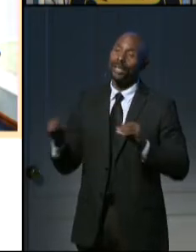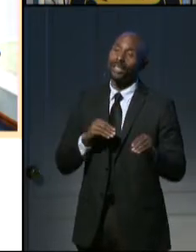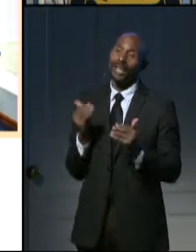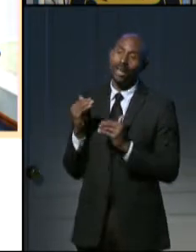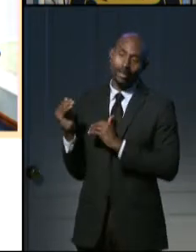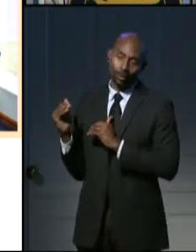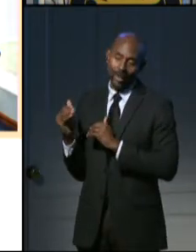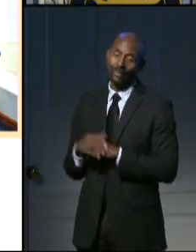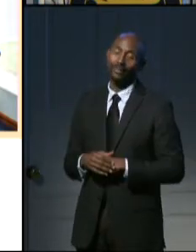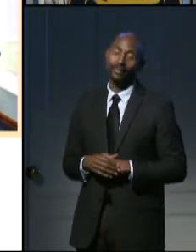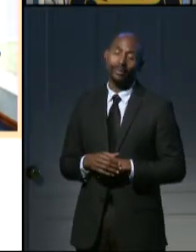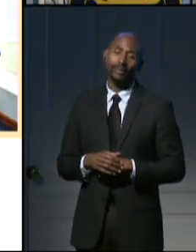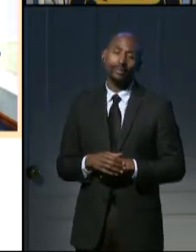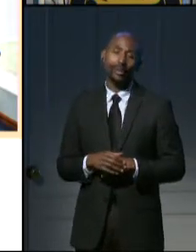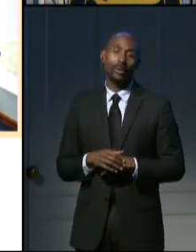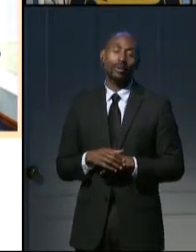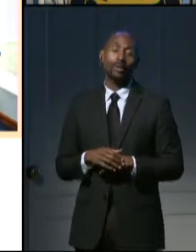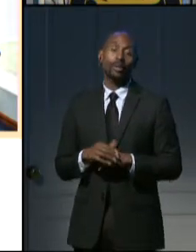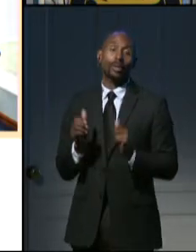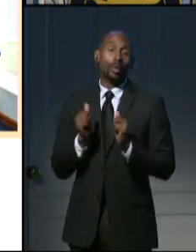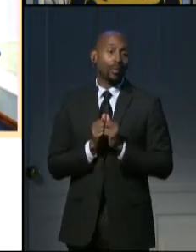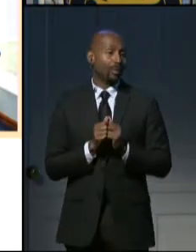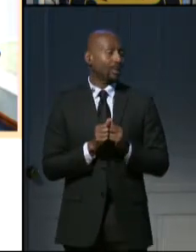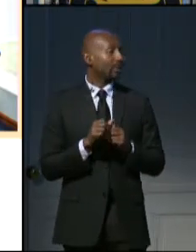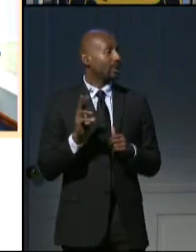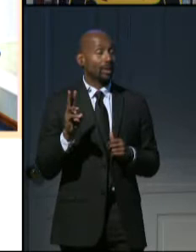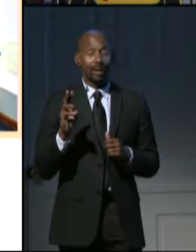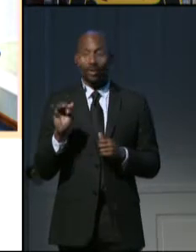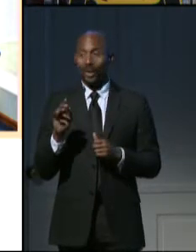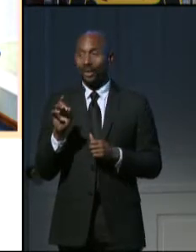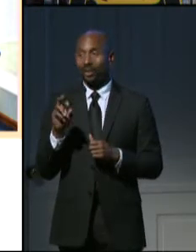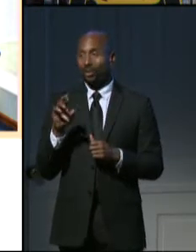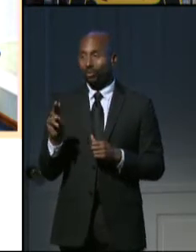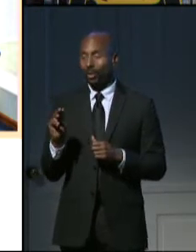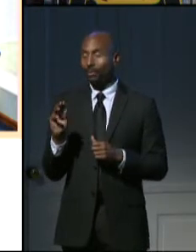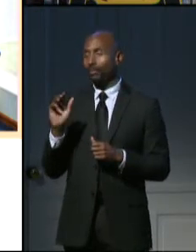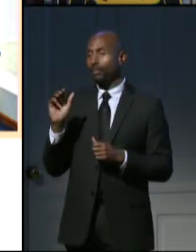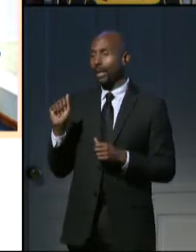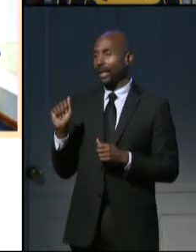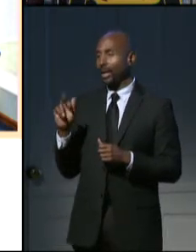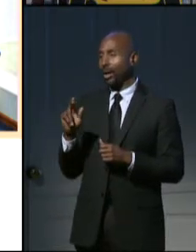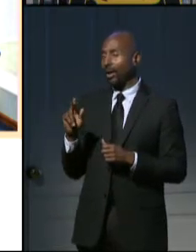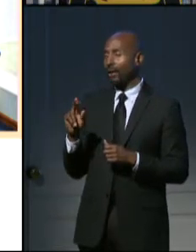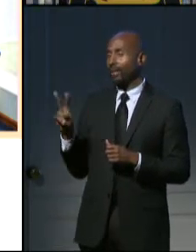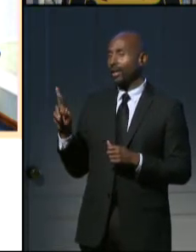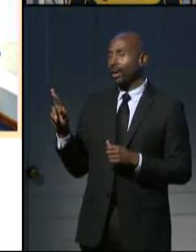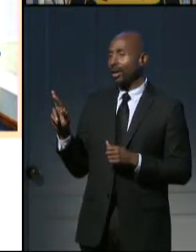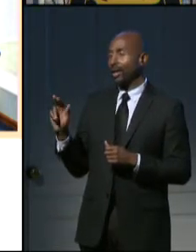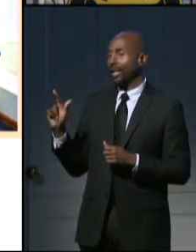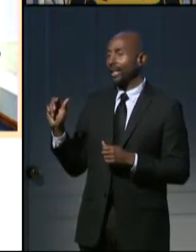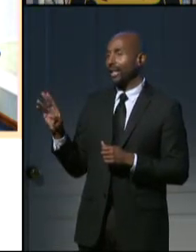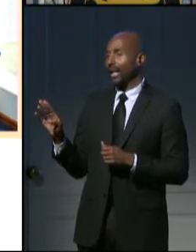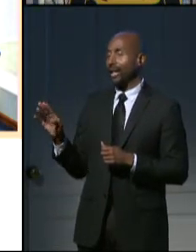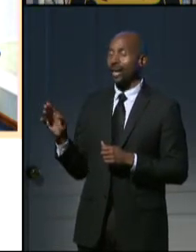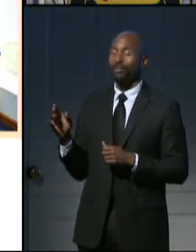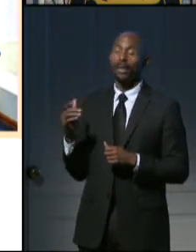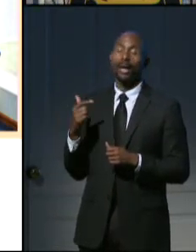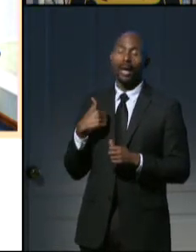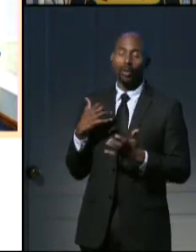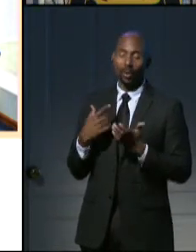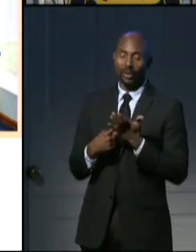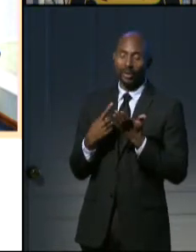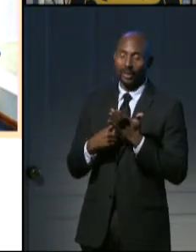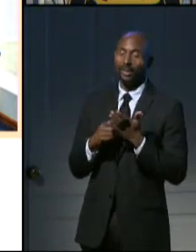Cezara Windrem with AARP Innovation Labs, and for the next few minutes I want to talk to you about making the world more accessible through VR